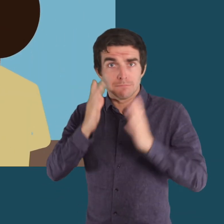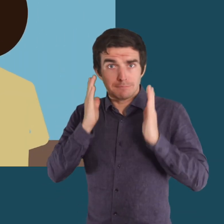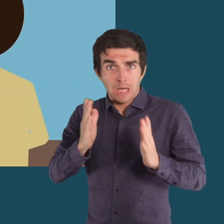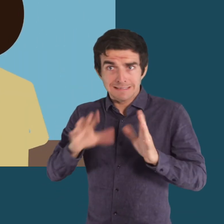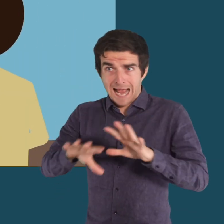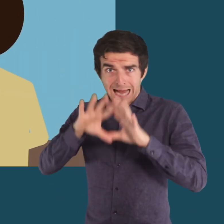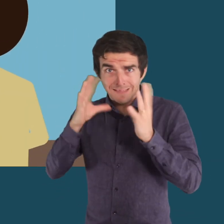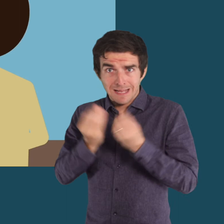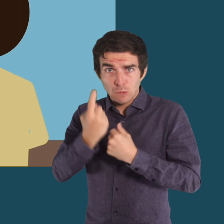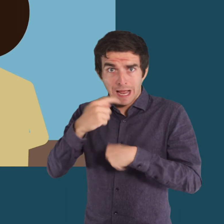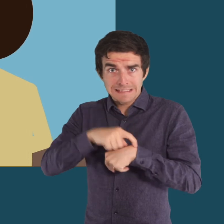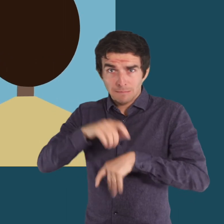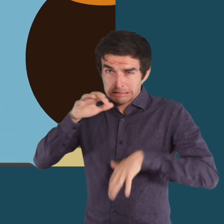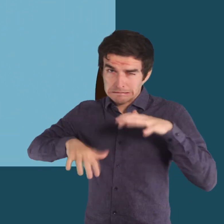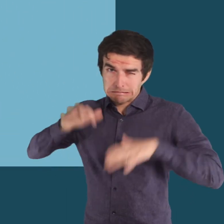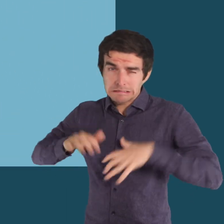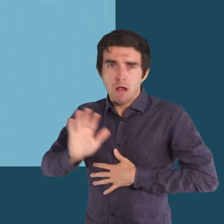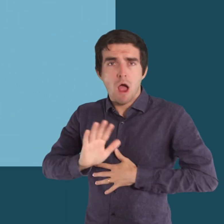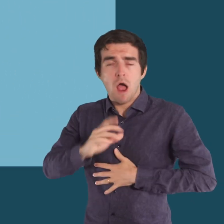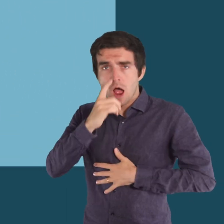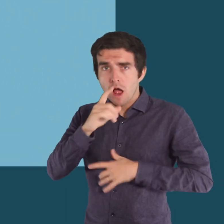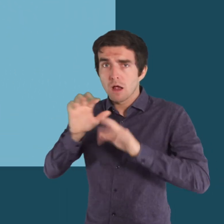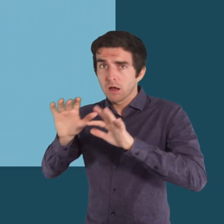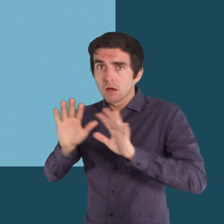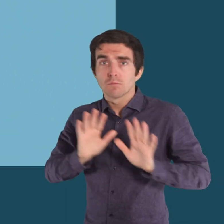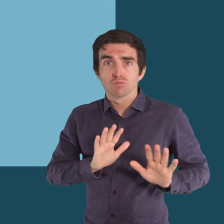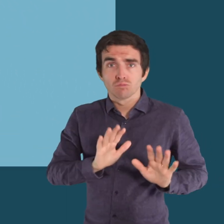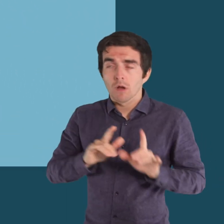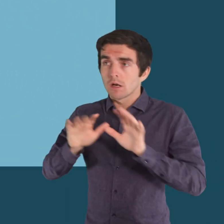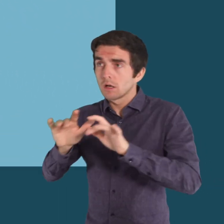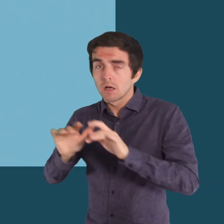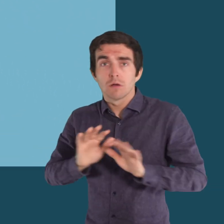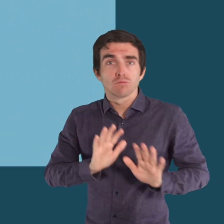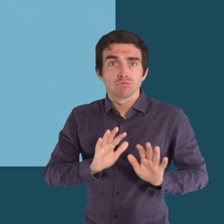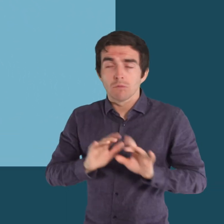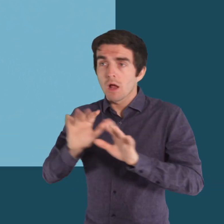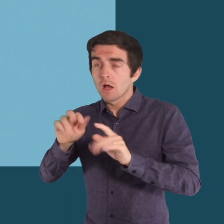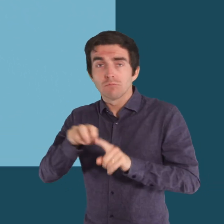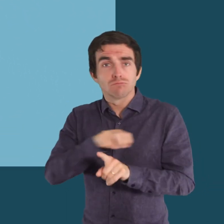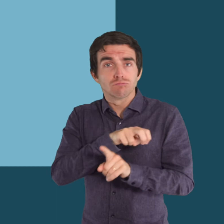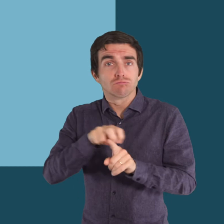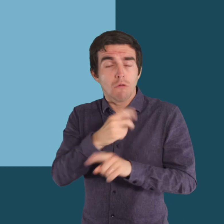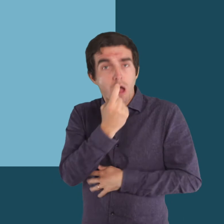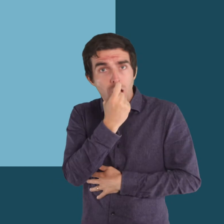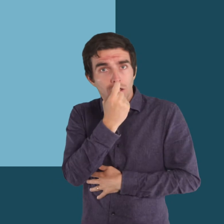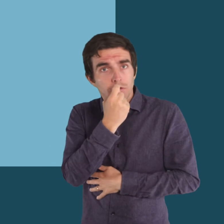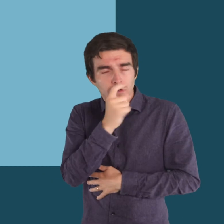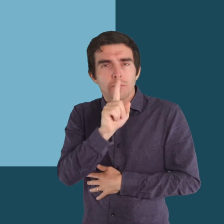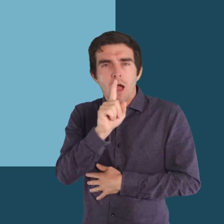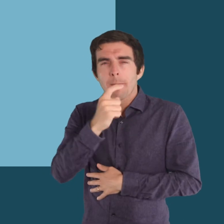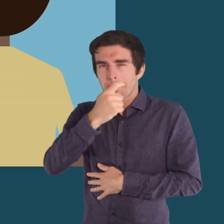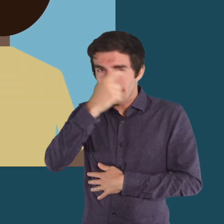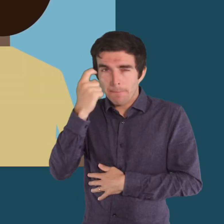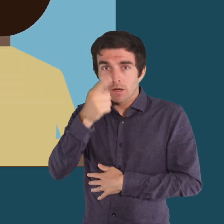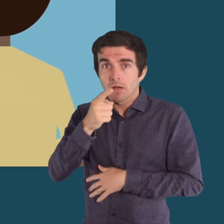session. All your information will be stored at each stage for you to return to at any time. However, remember you